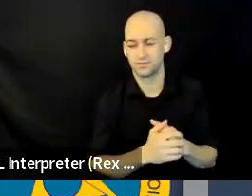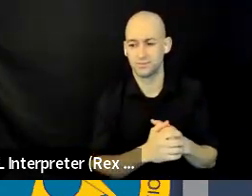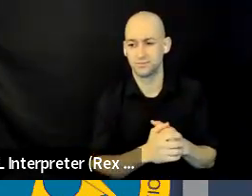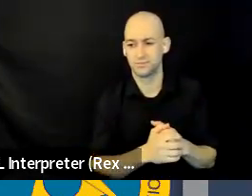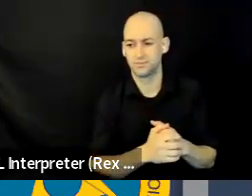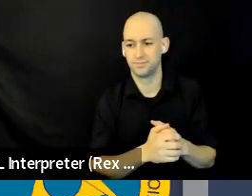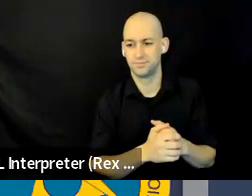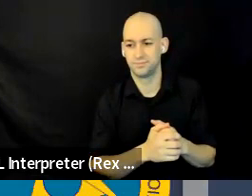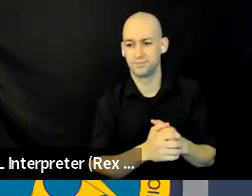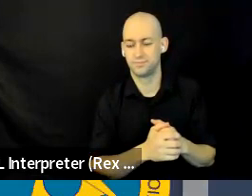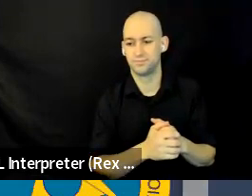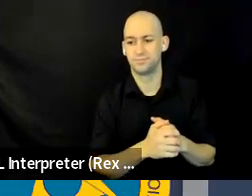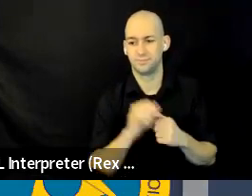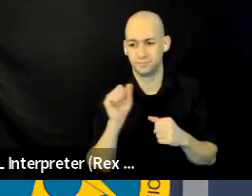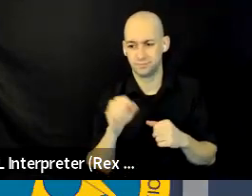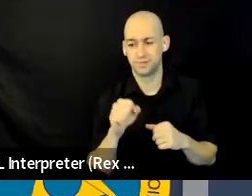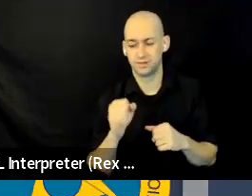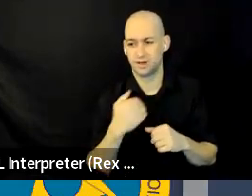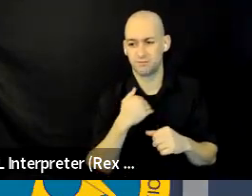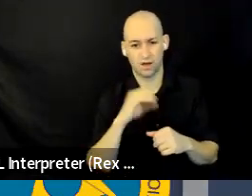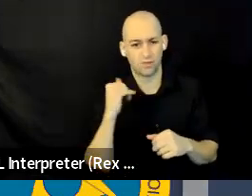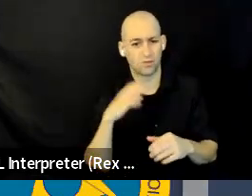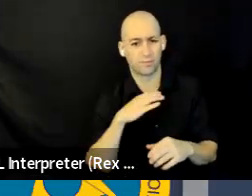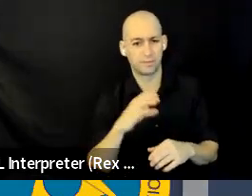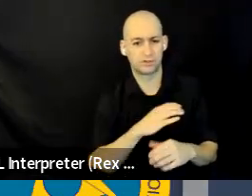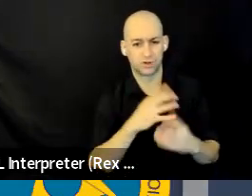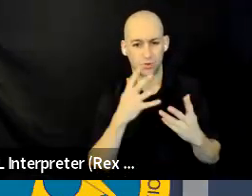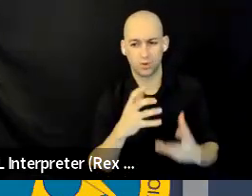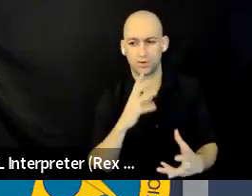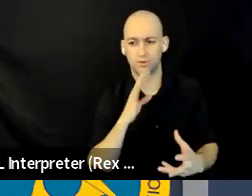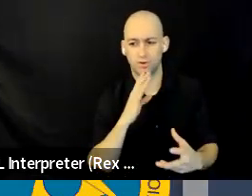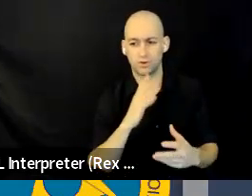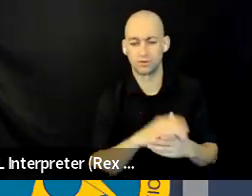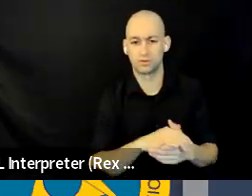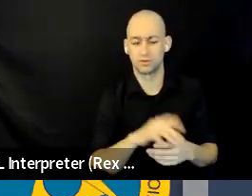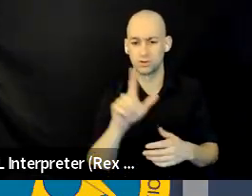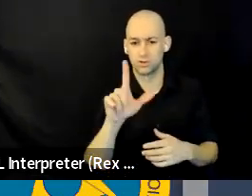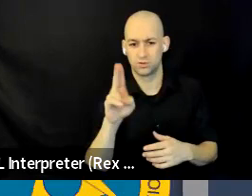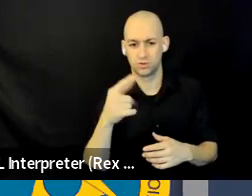Yes, do we have other commissioners who would like to speak? Yes, Commissioner Lugo.